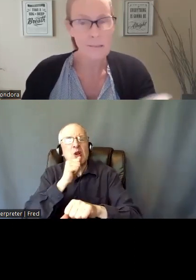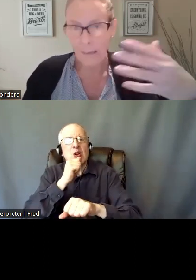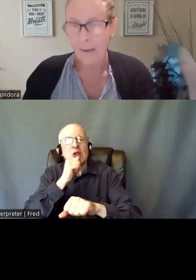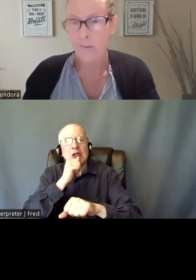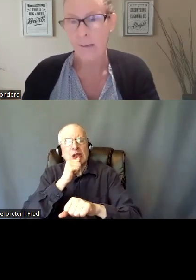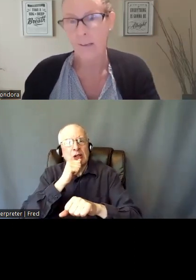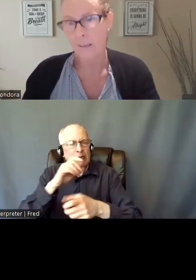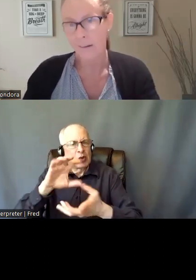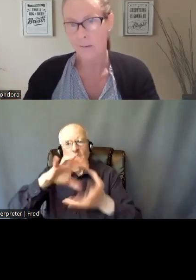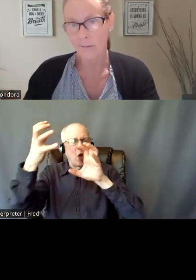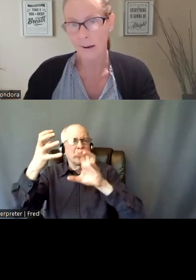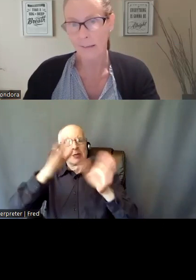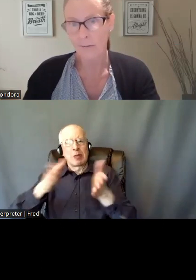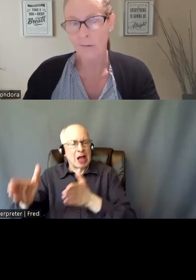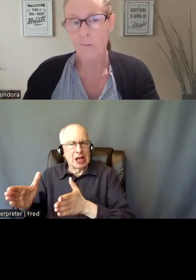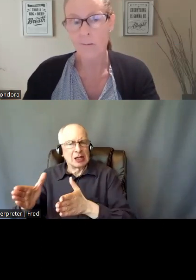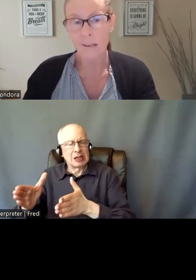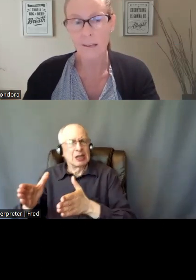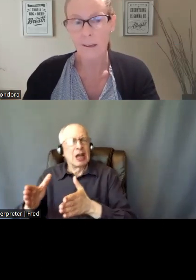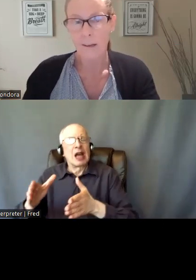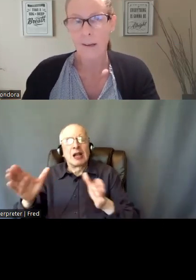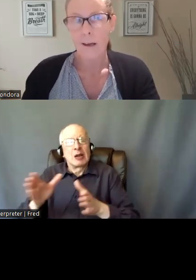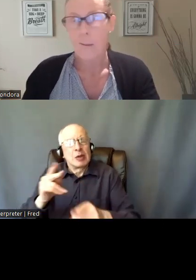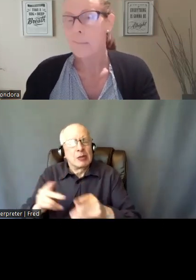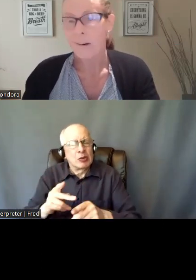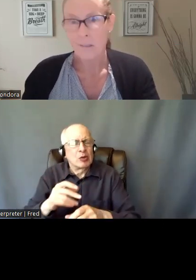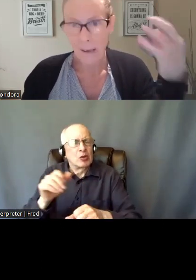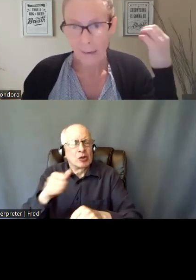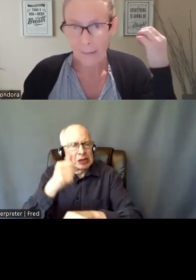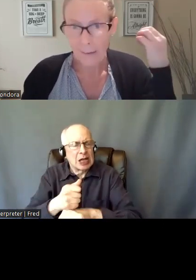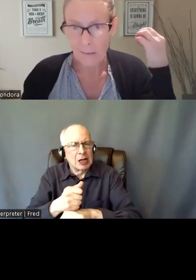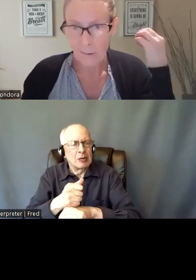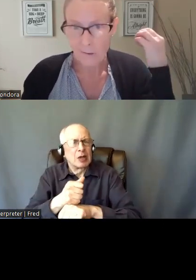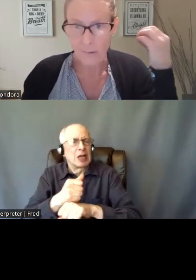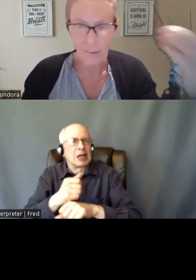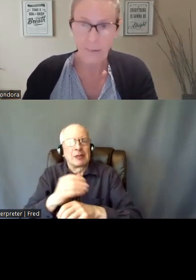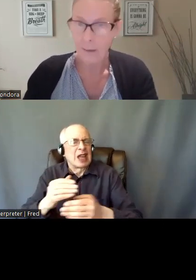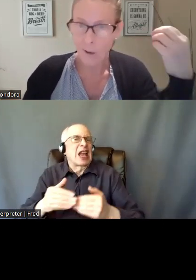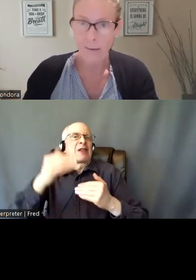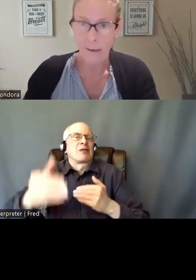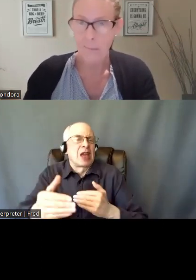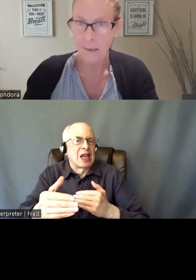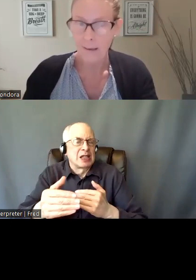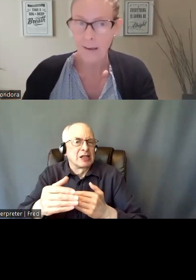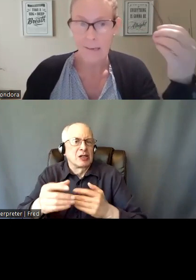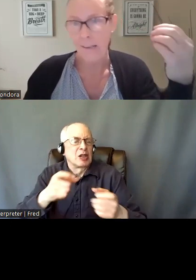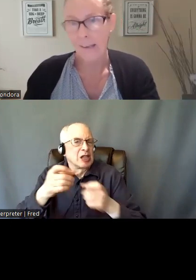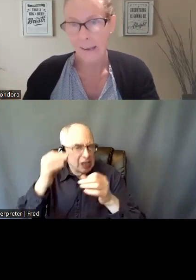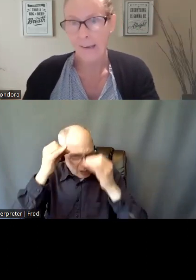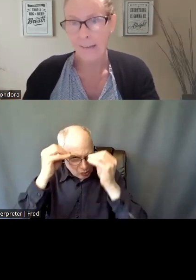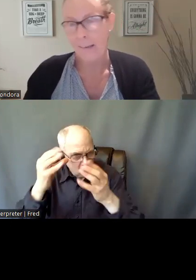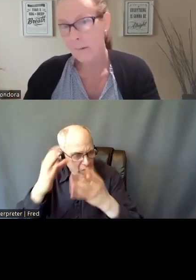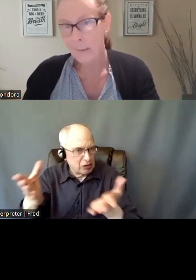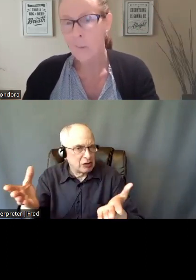create psychiatric advance directives, tools that help a person to hang on to as much dignity and autonomy as